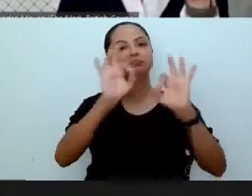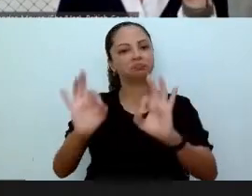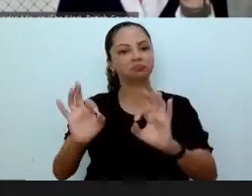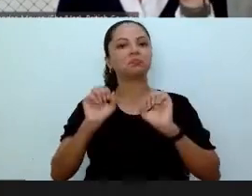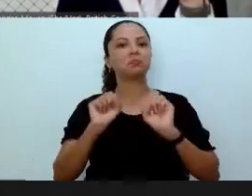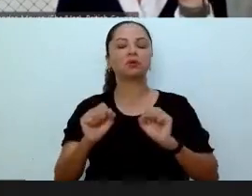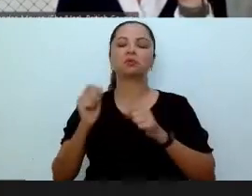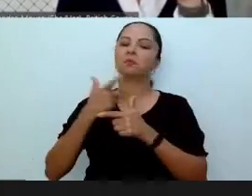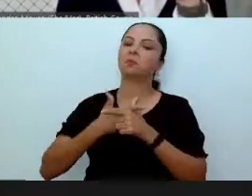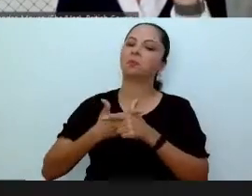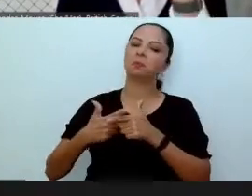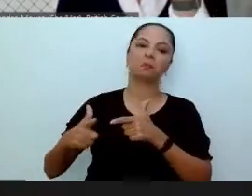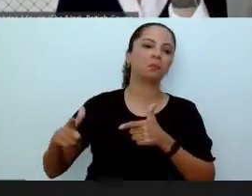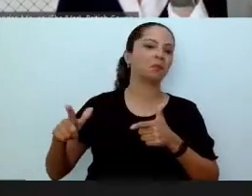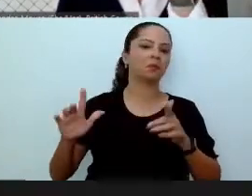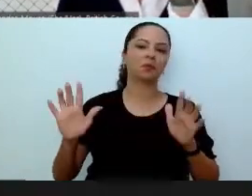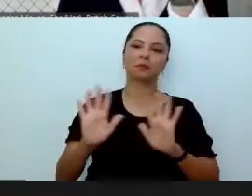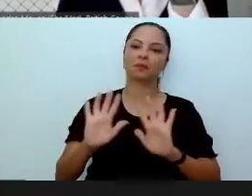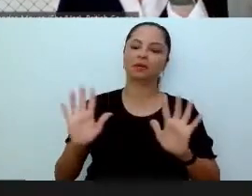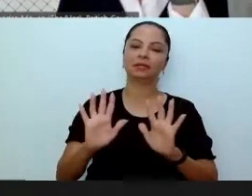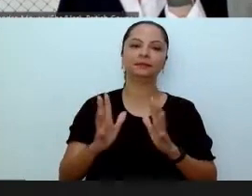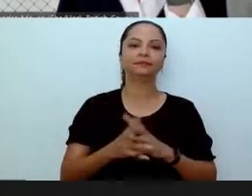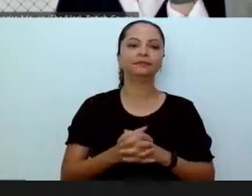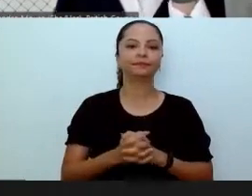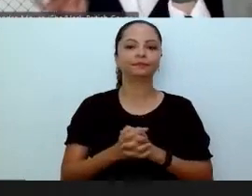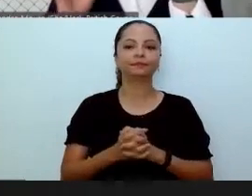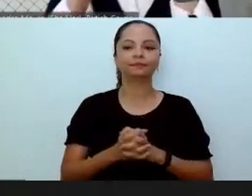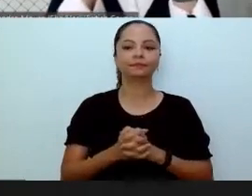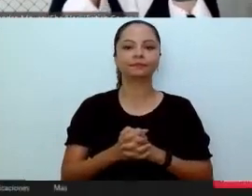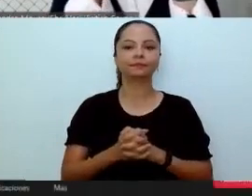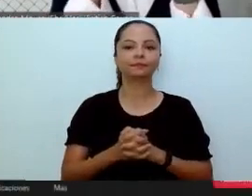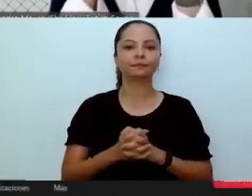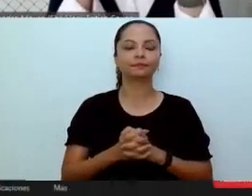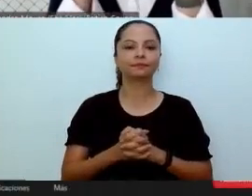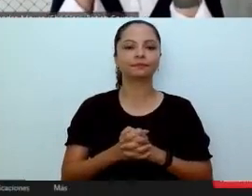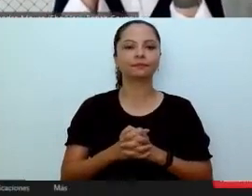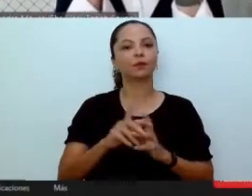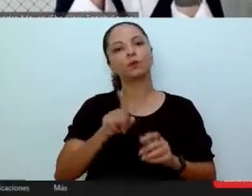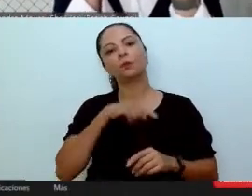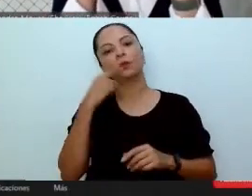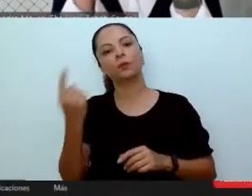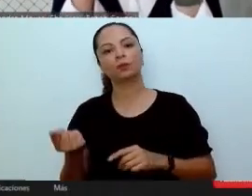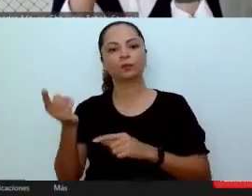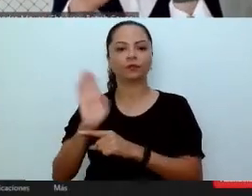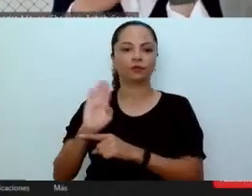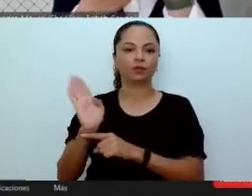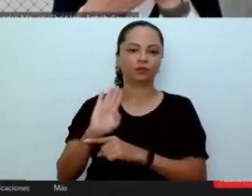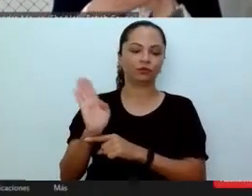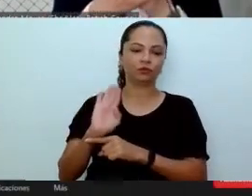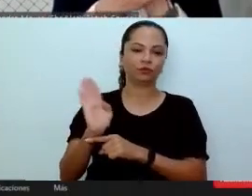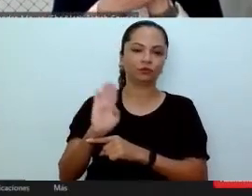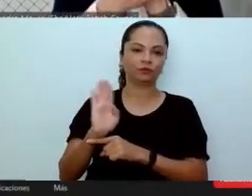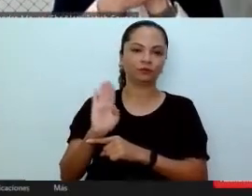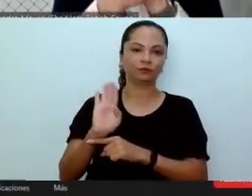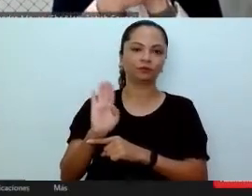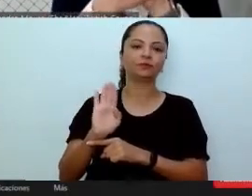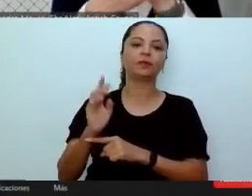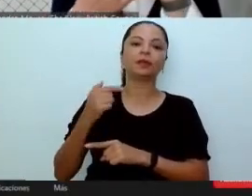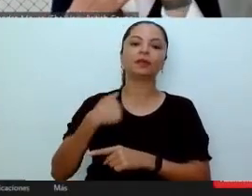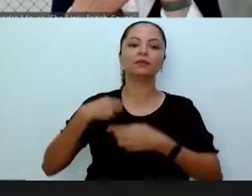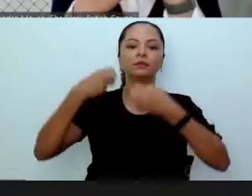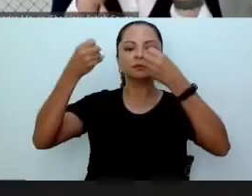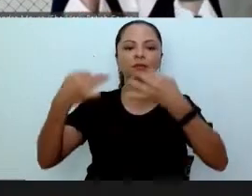You can just jump the next video as well, skip it as well. So I can just explain. You are able to